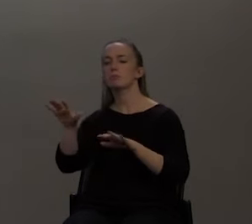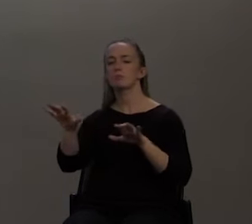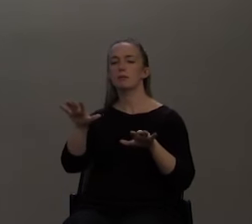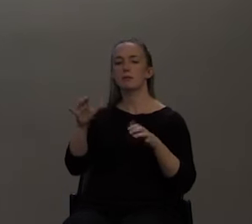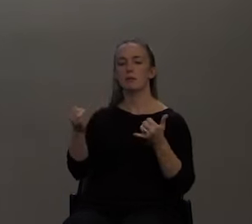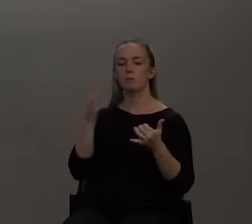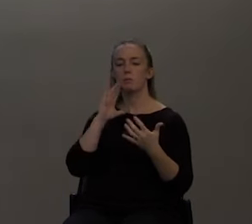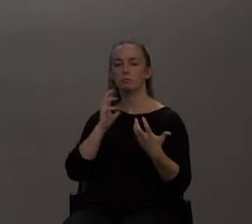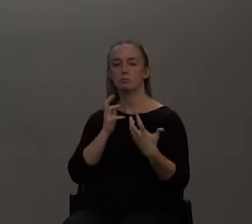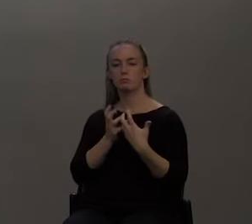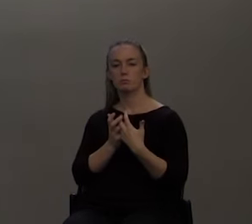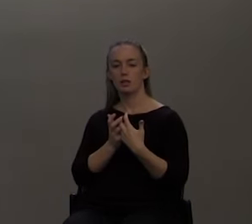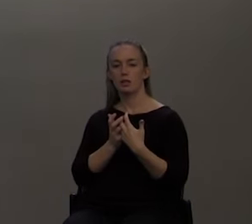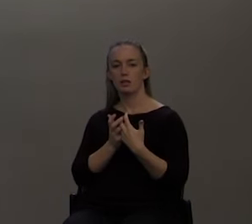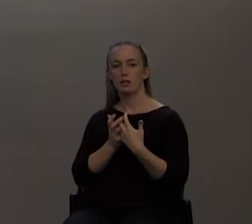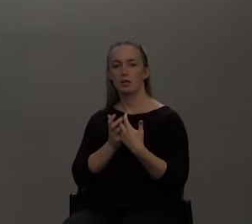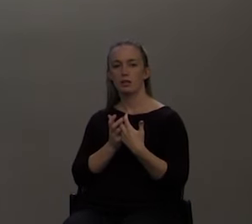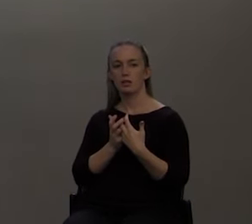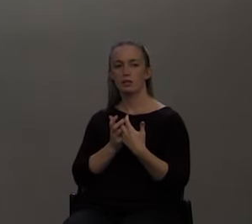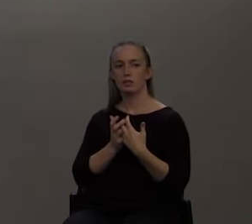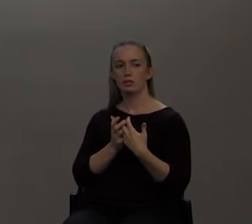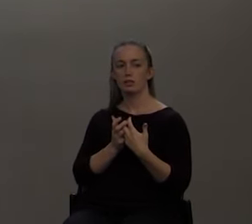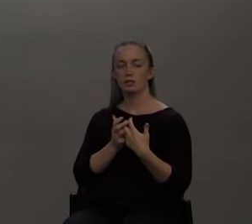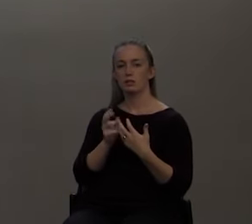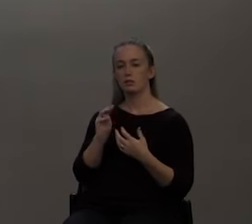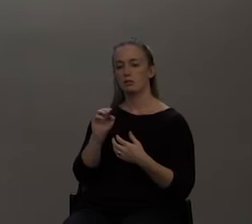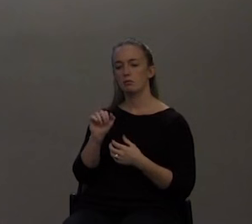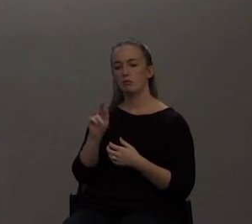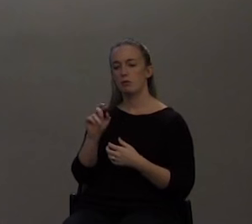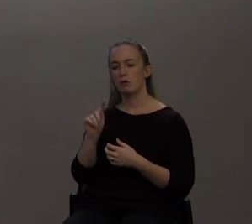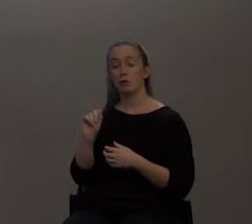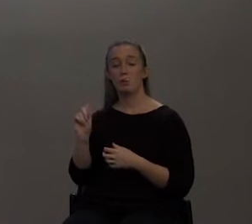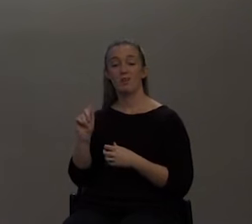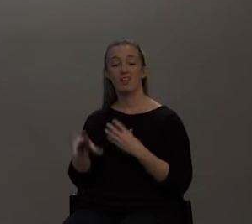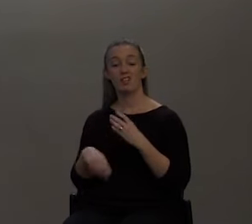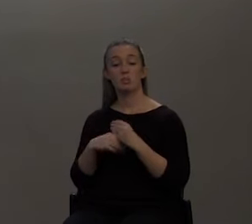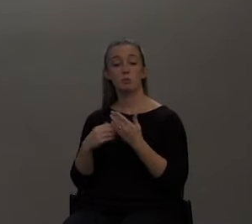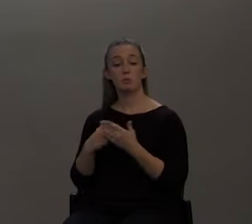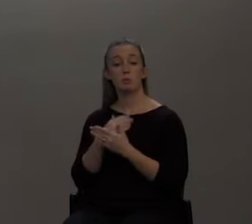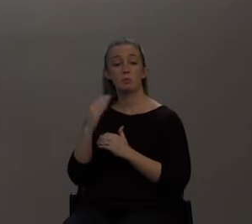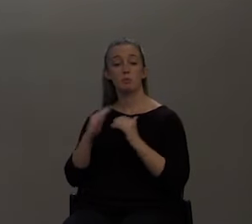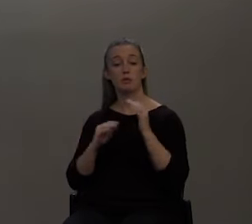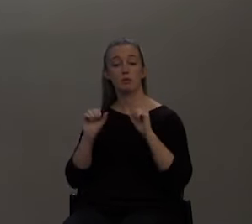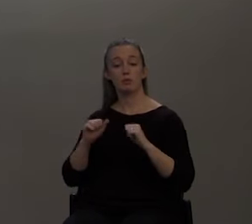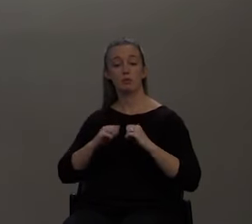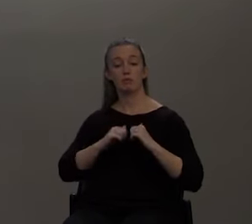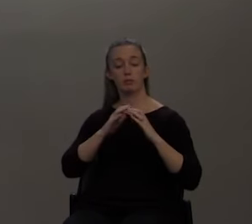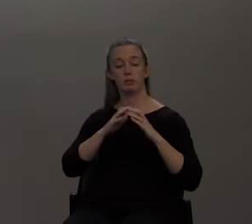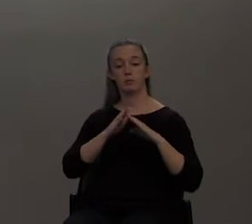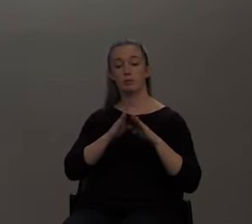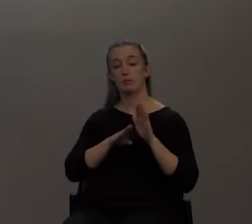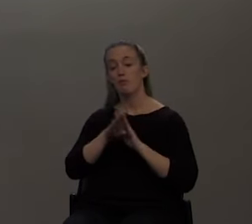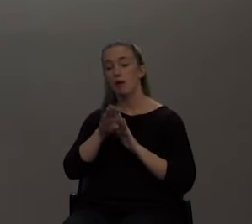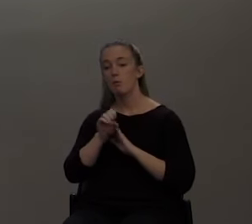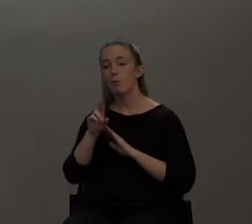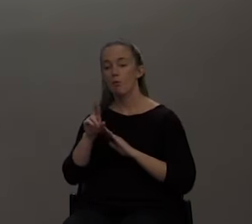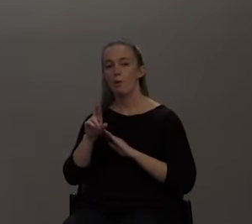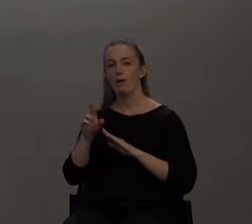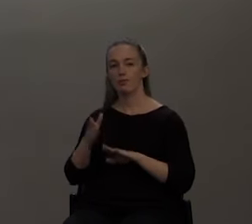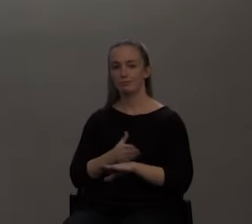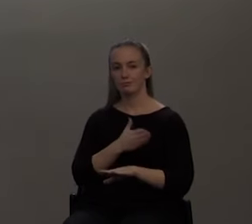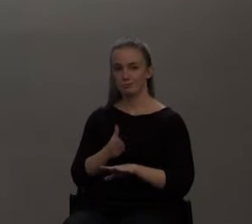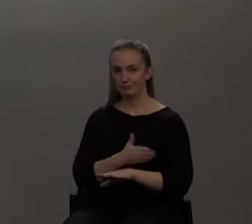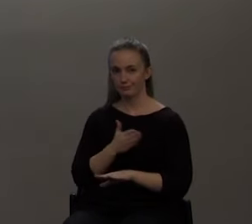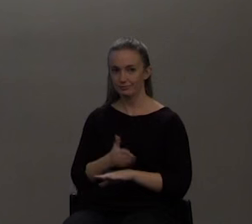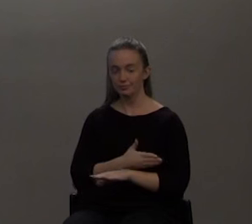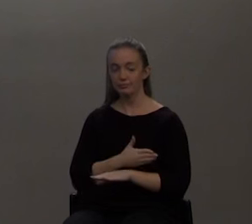might fit within the market for where additional new inventory could be built and developed or redeveloped. And we're